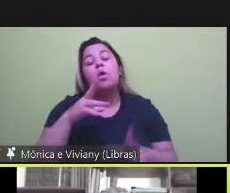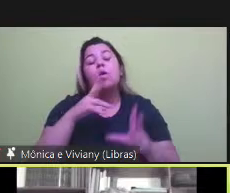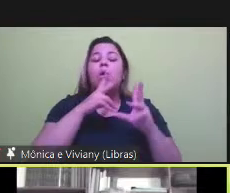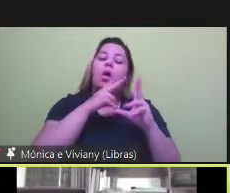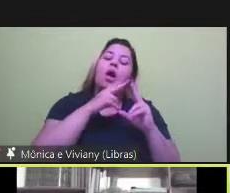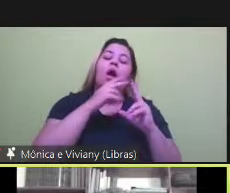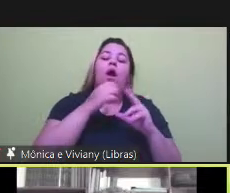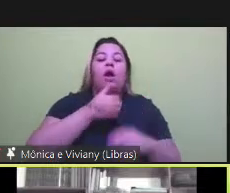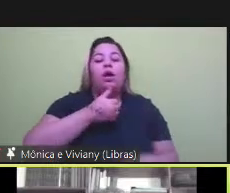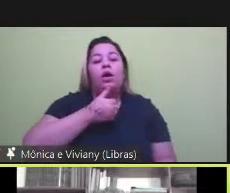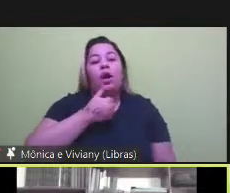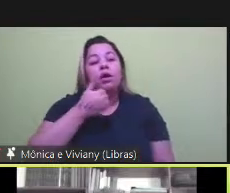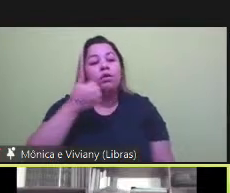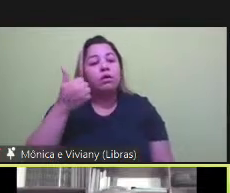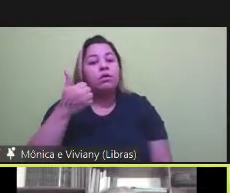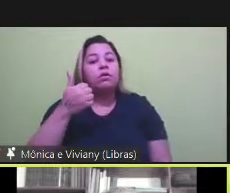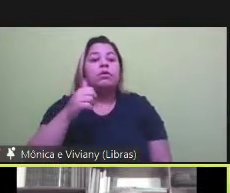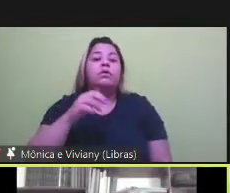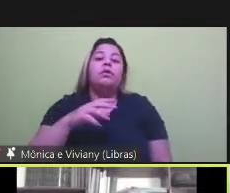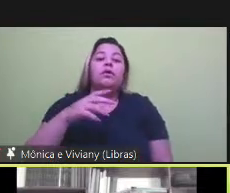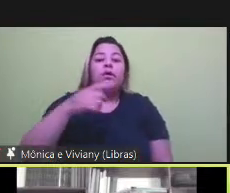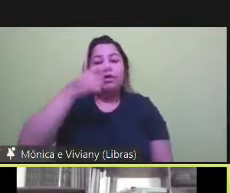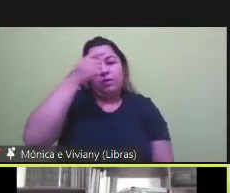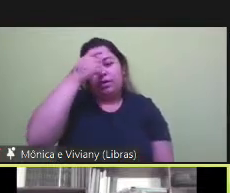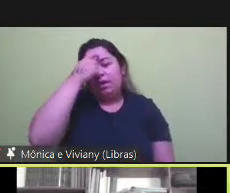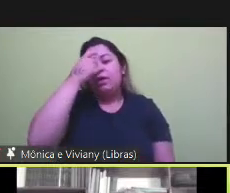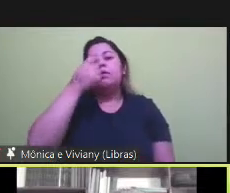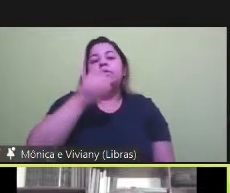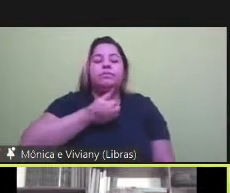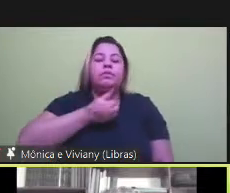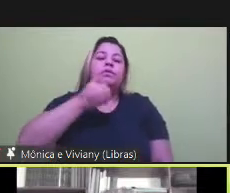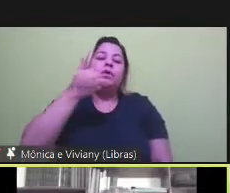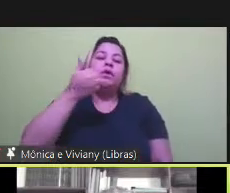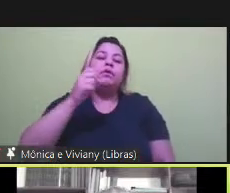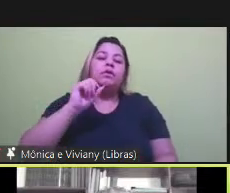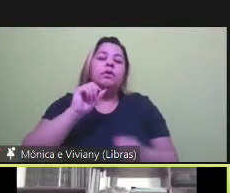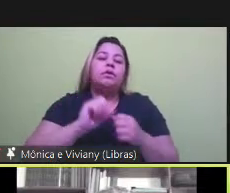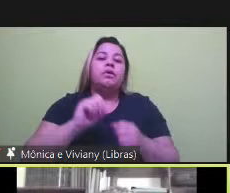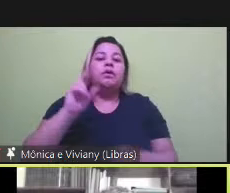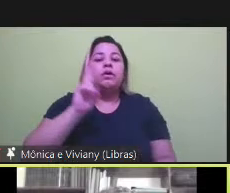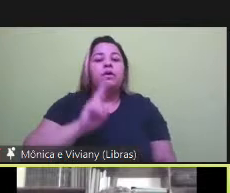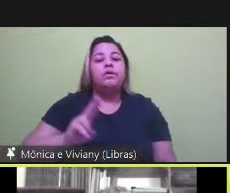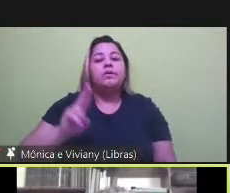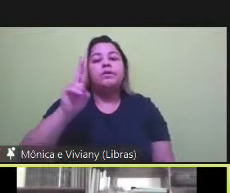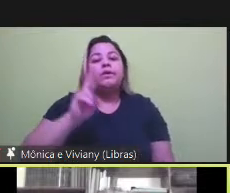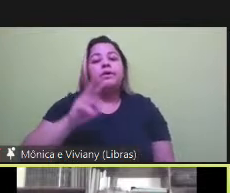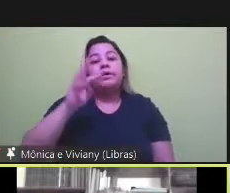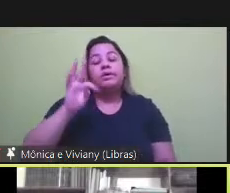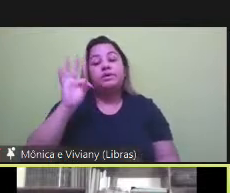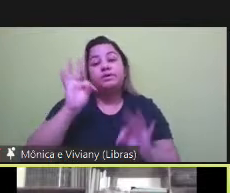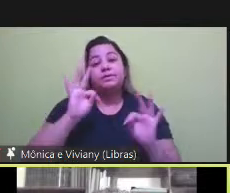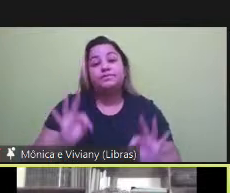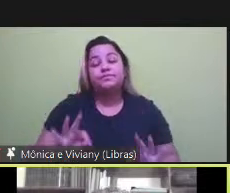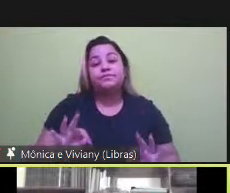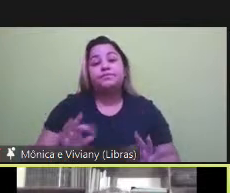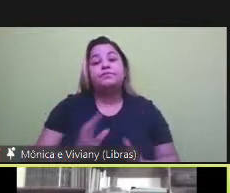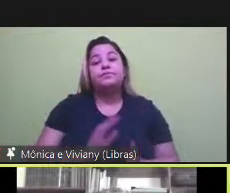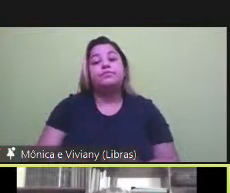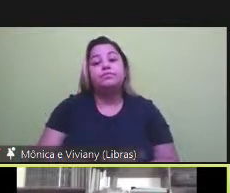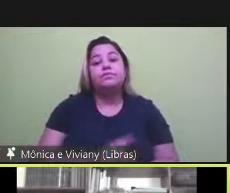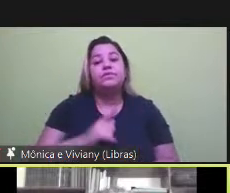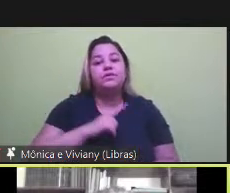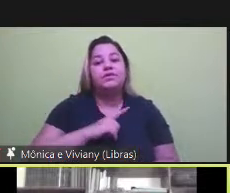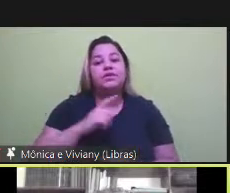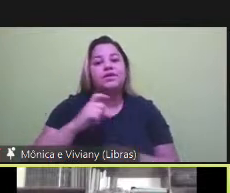sleeping habits and they have healthy emotional habits, and it has a responsible